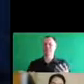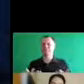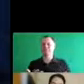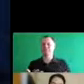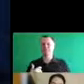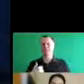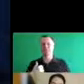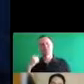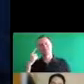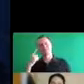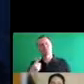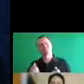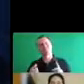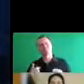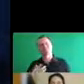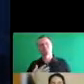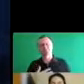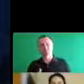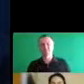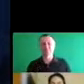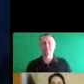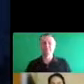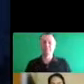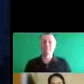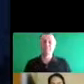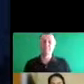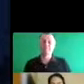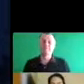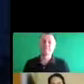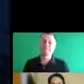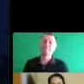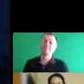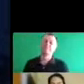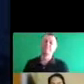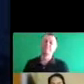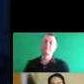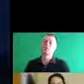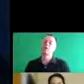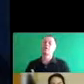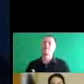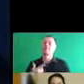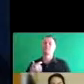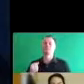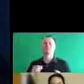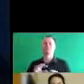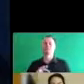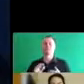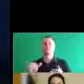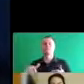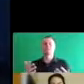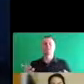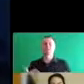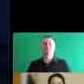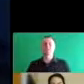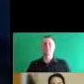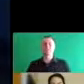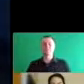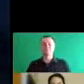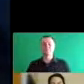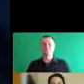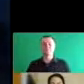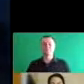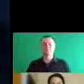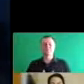came to realize that for me, it's the places I felt most home is in bodies of